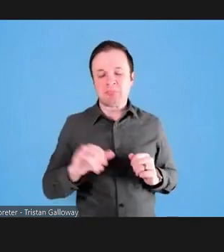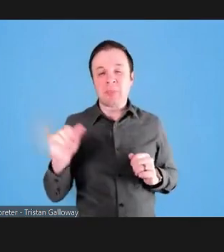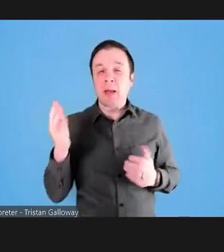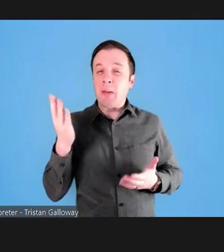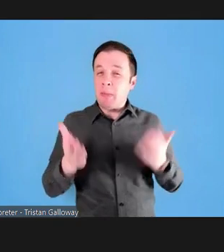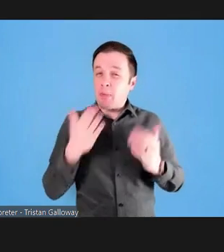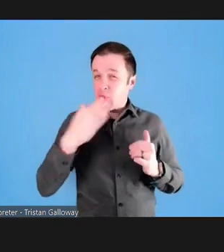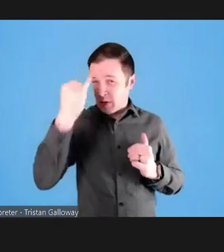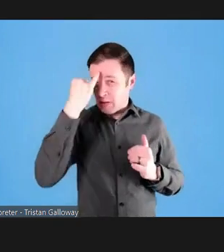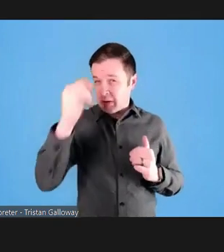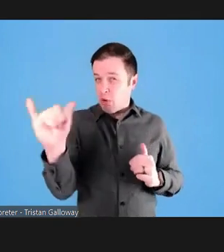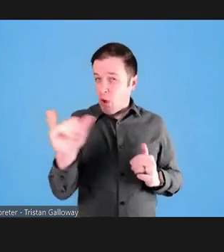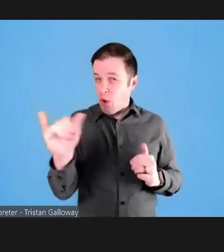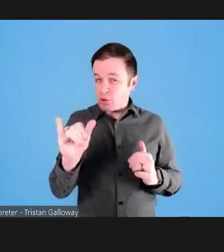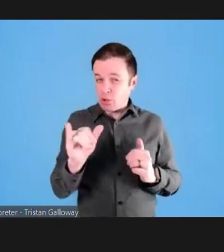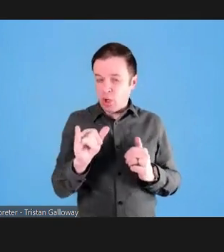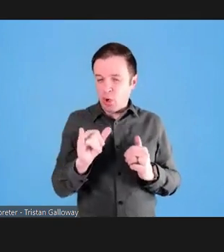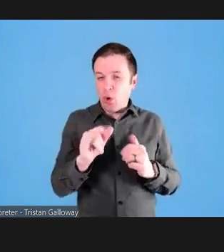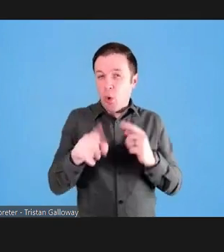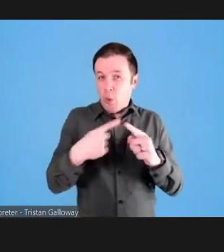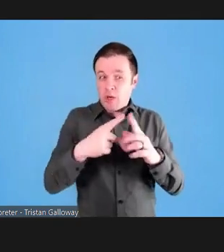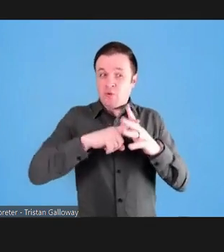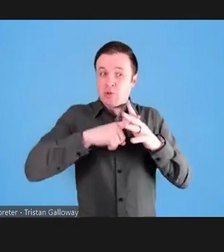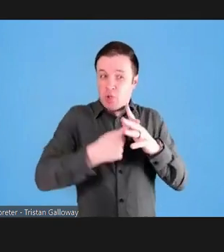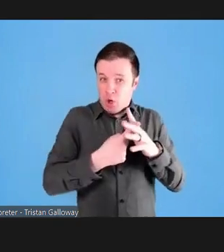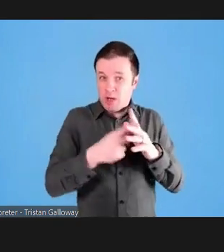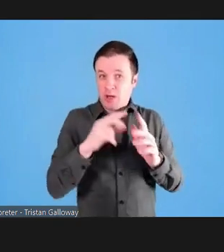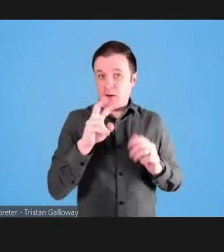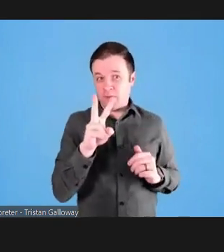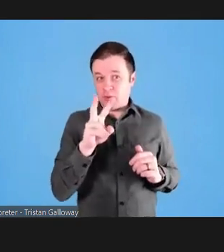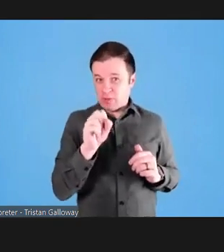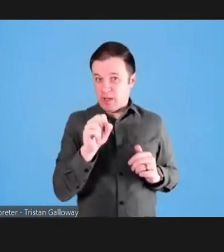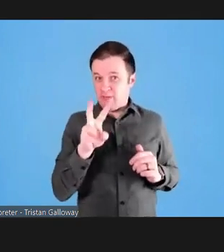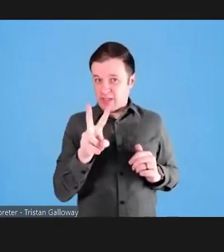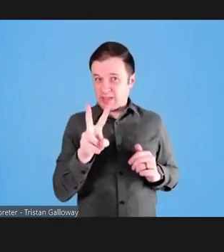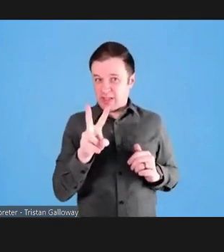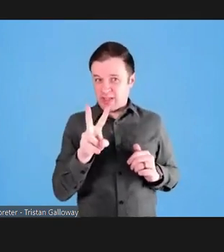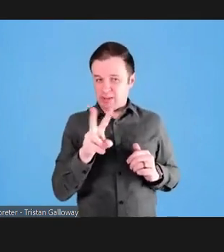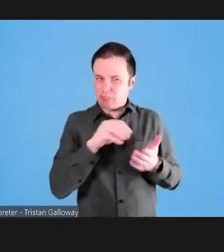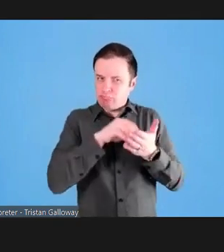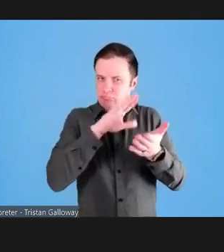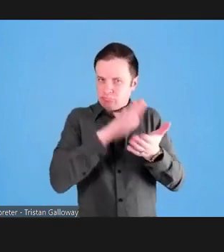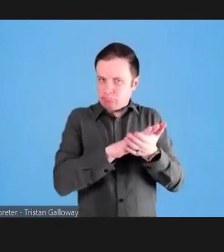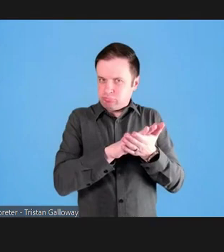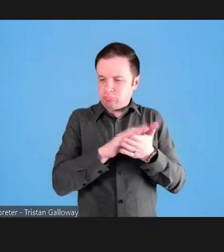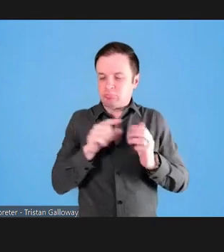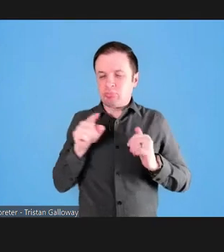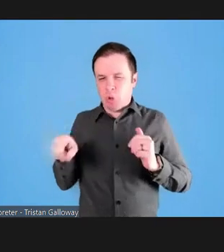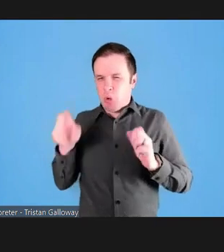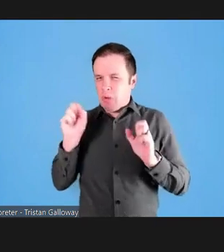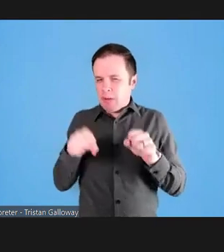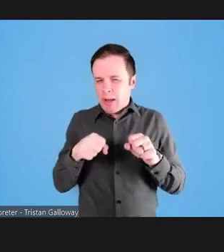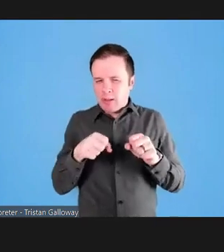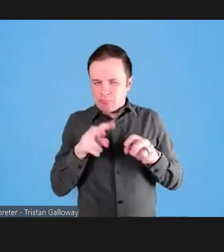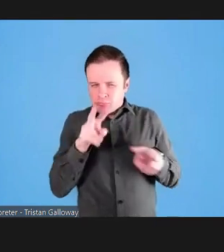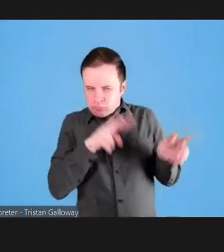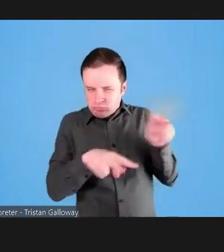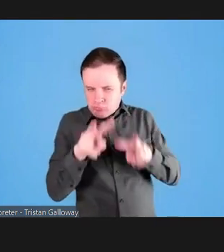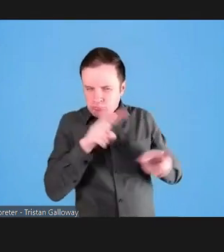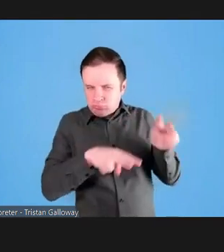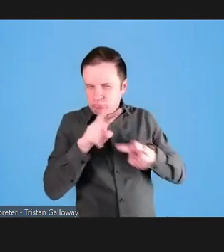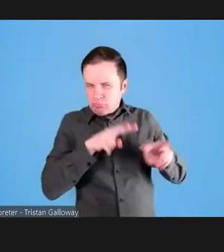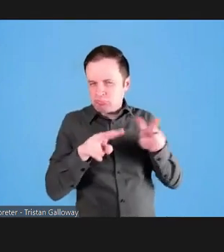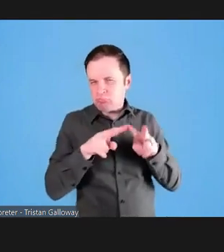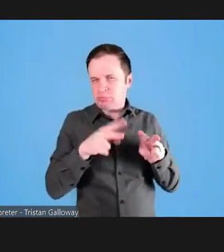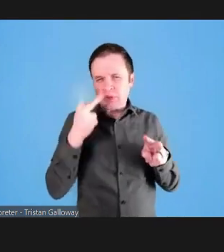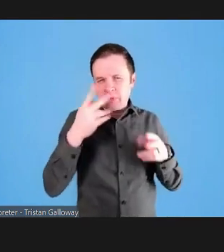keep track of when you've initiated a virtual site visit so your data manager can establish a baseline and monitor your EHDI program